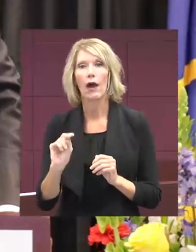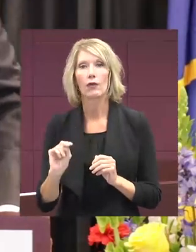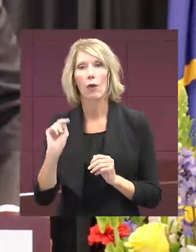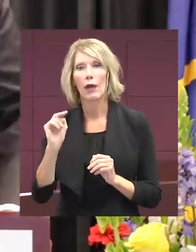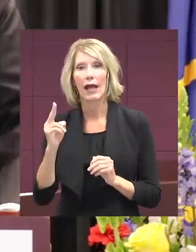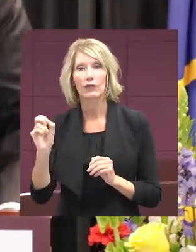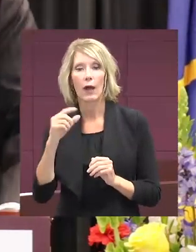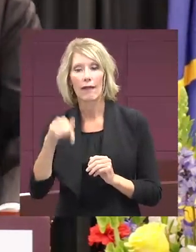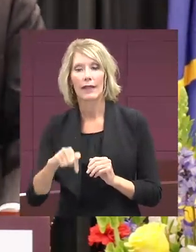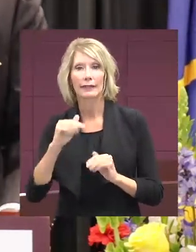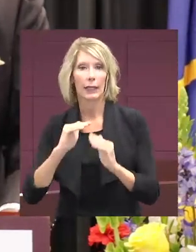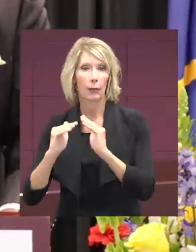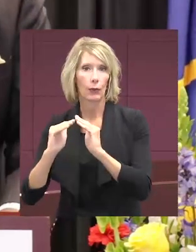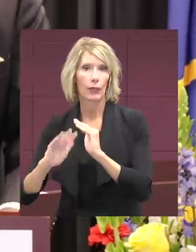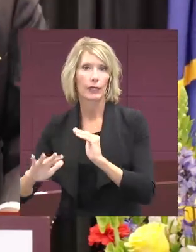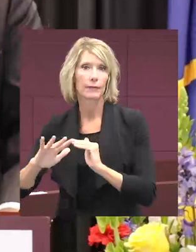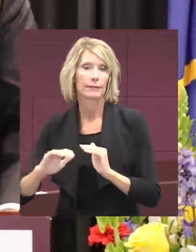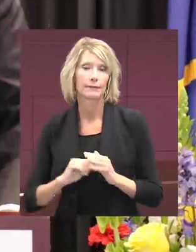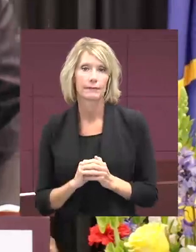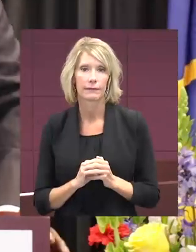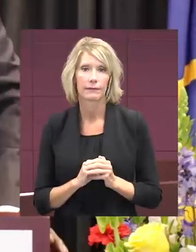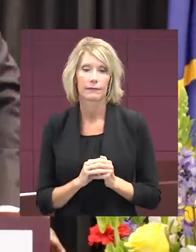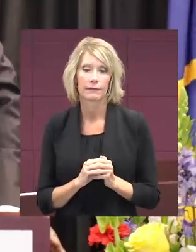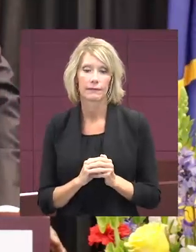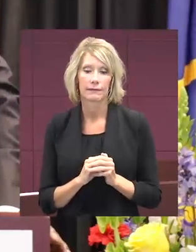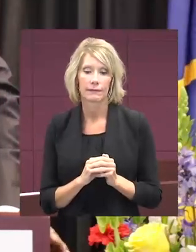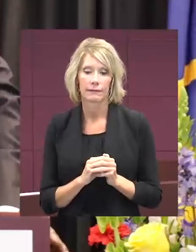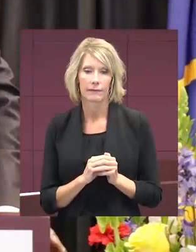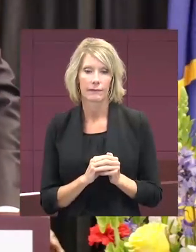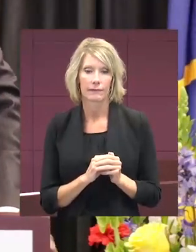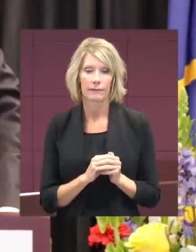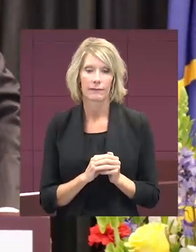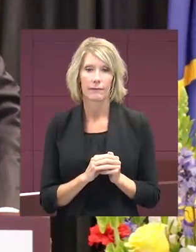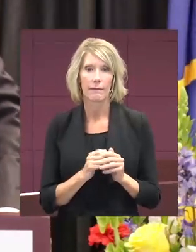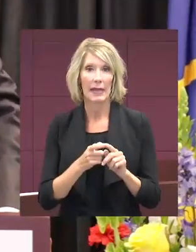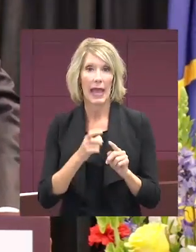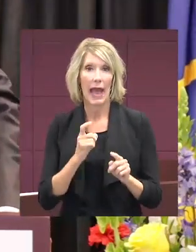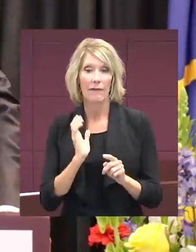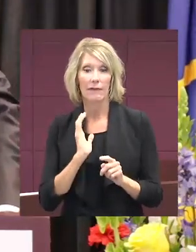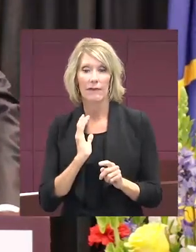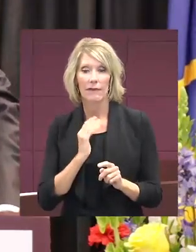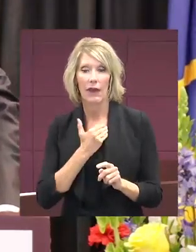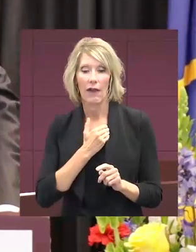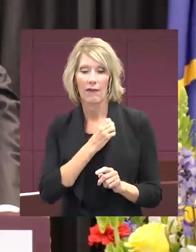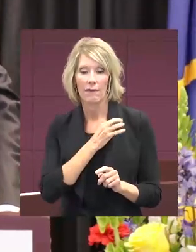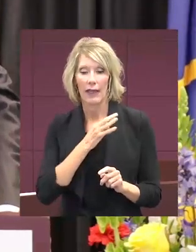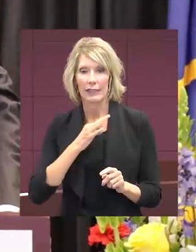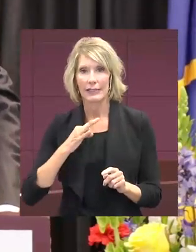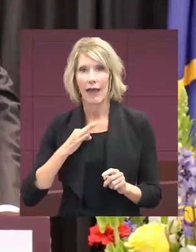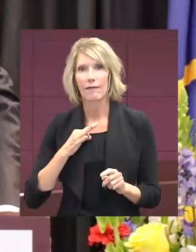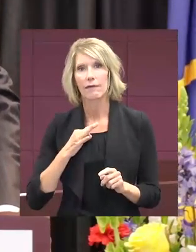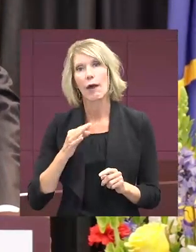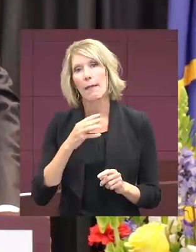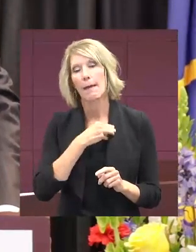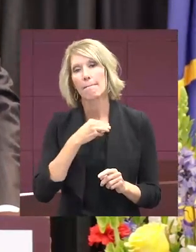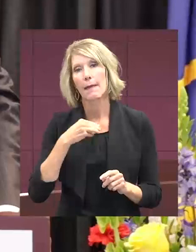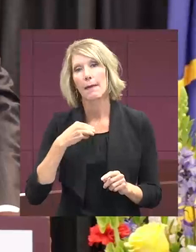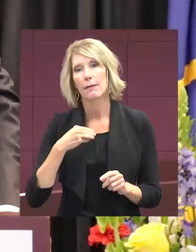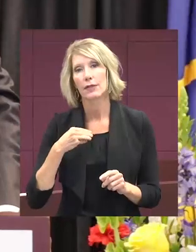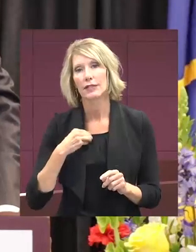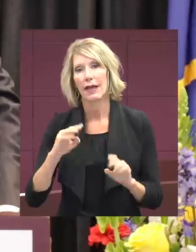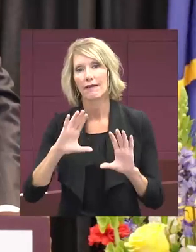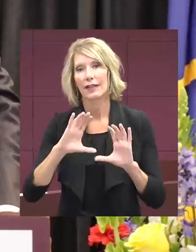and this community. On behalf of the faculty and staff, the members of the class